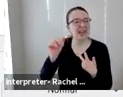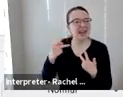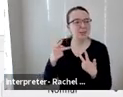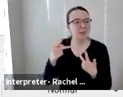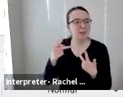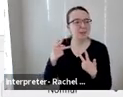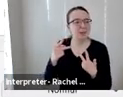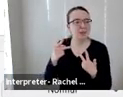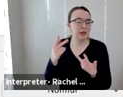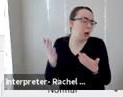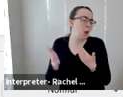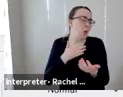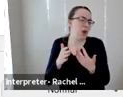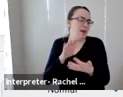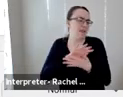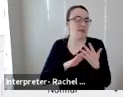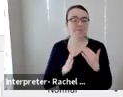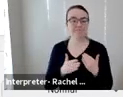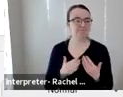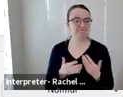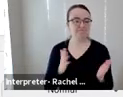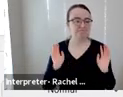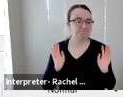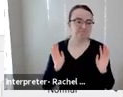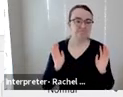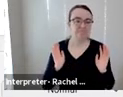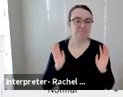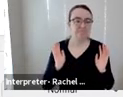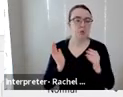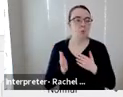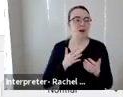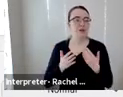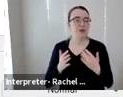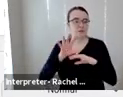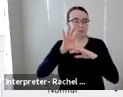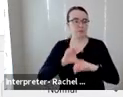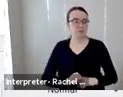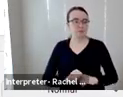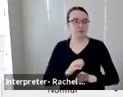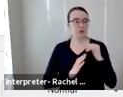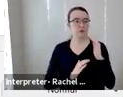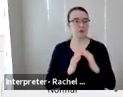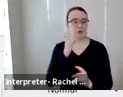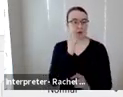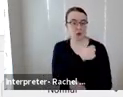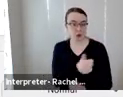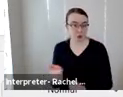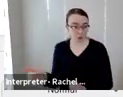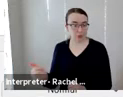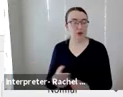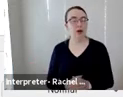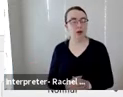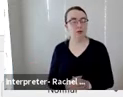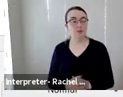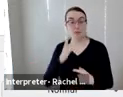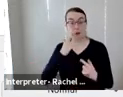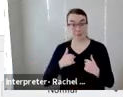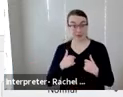AD markers, whatever. It doesn't really matter. It's what you're comfortable with. I find that